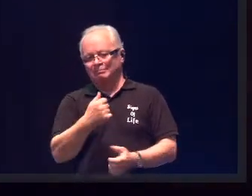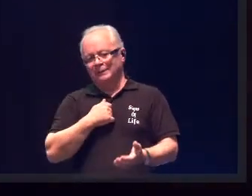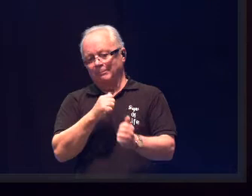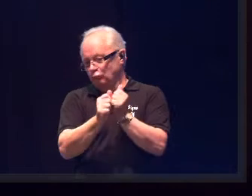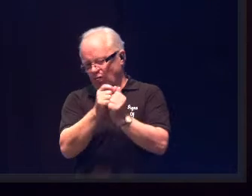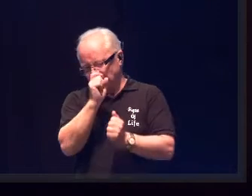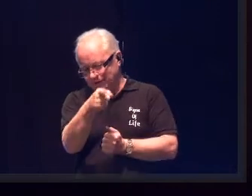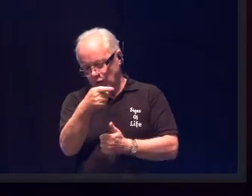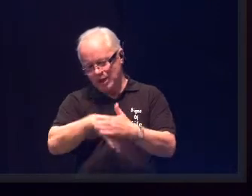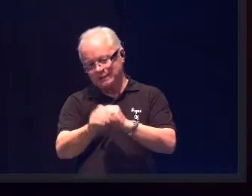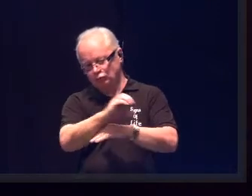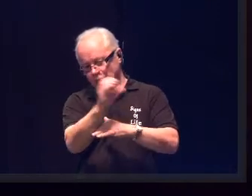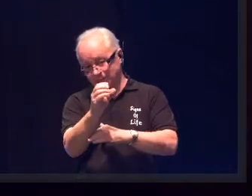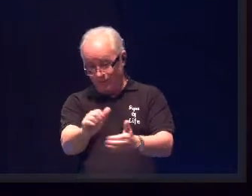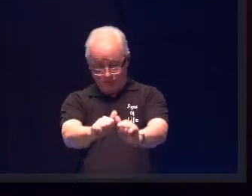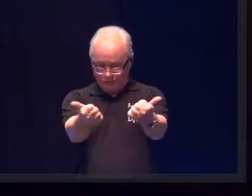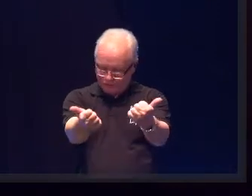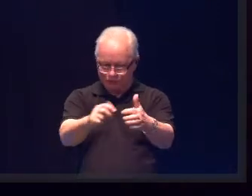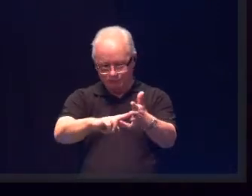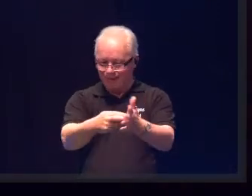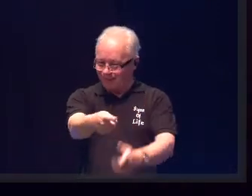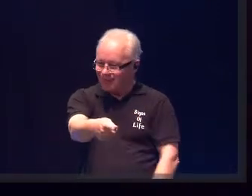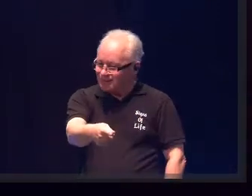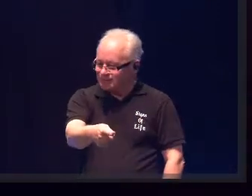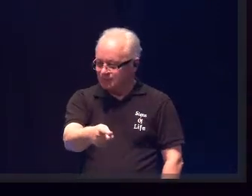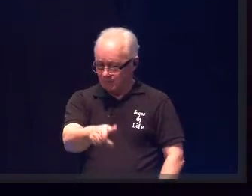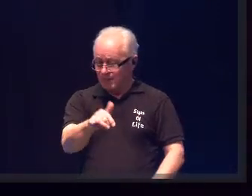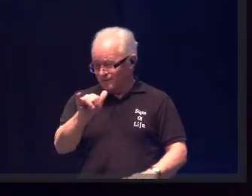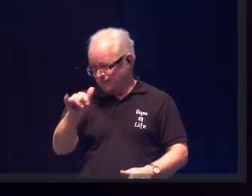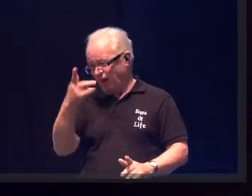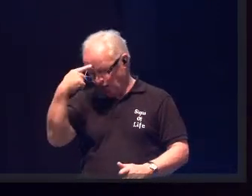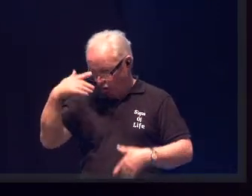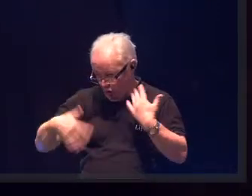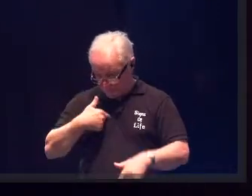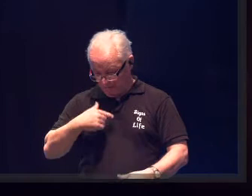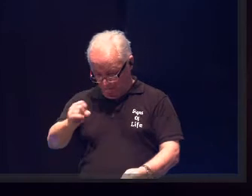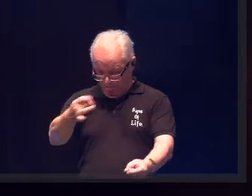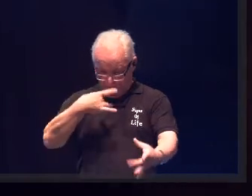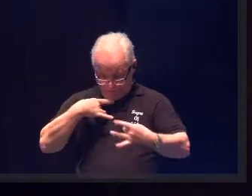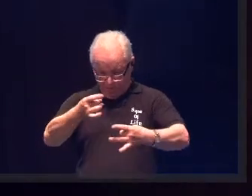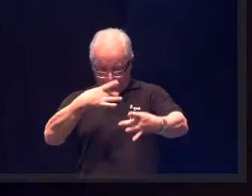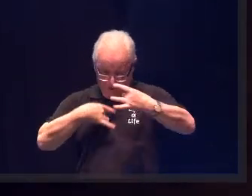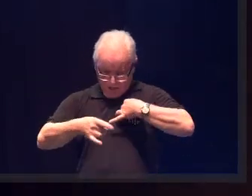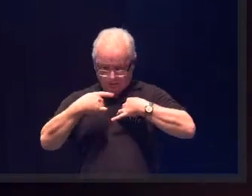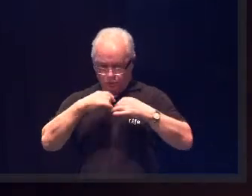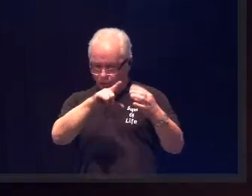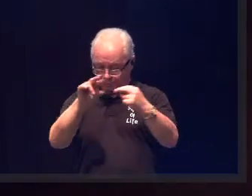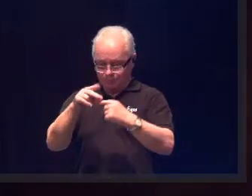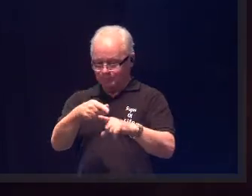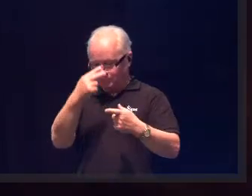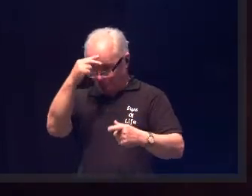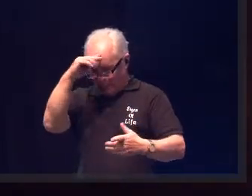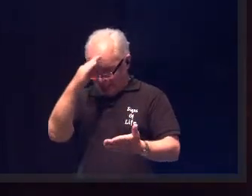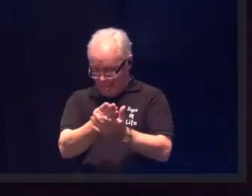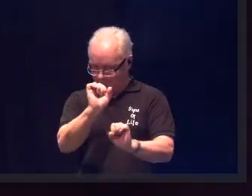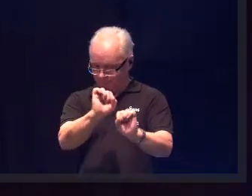good, even if they made a mess of something and hurt you or offended you. We believe that, you know, their intention was good. It